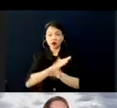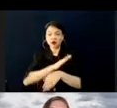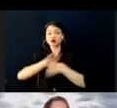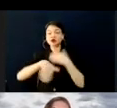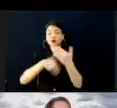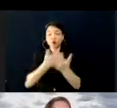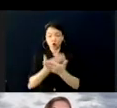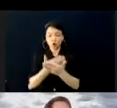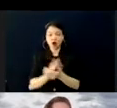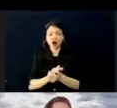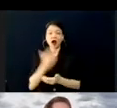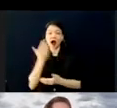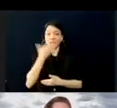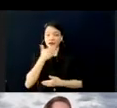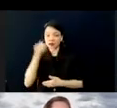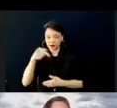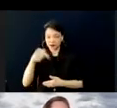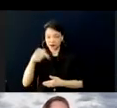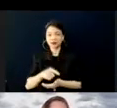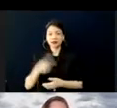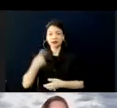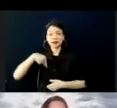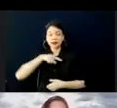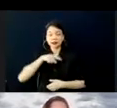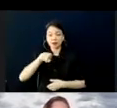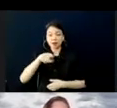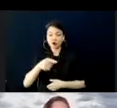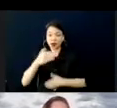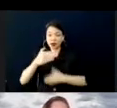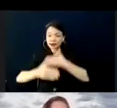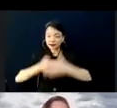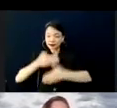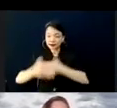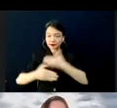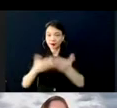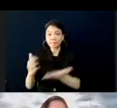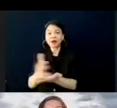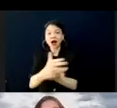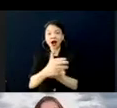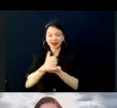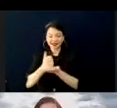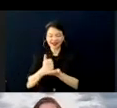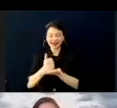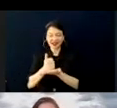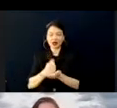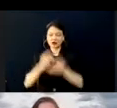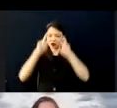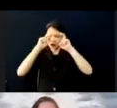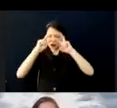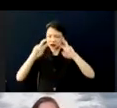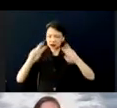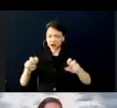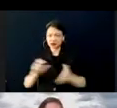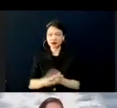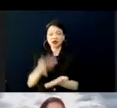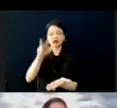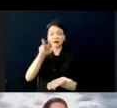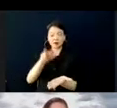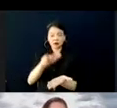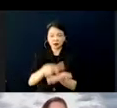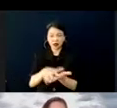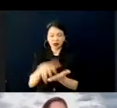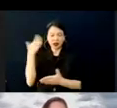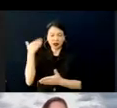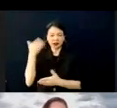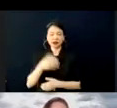and policy innovation. Ibulina has already told you a little bit about our white paper. We'll also have an executive summary in